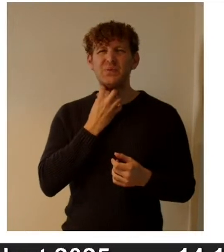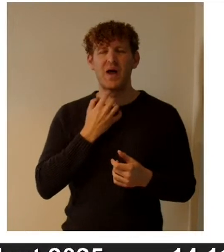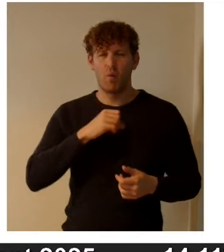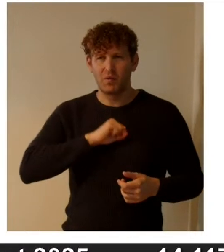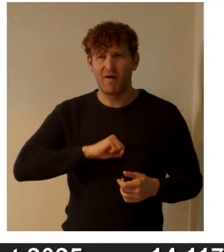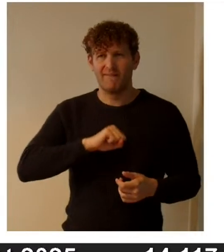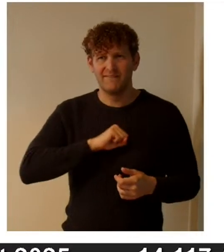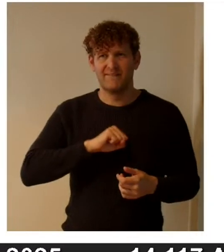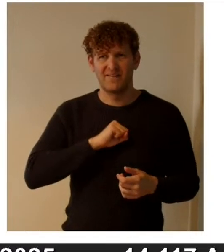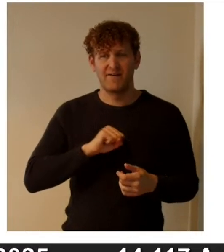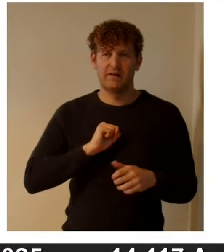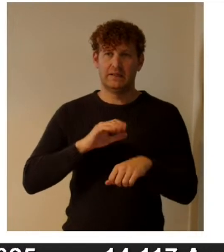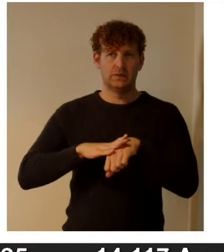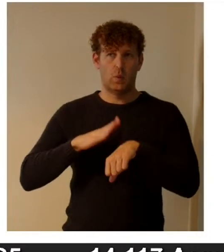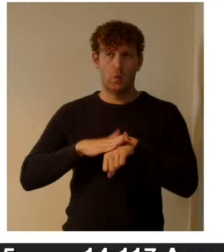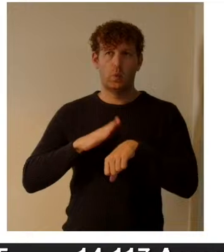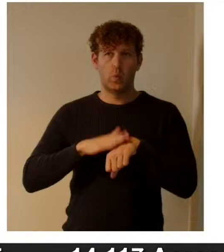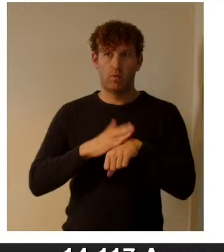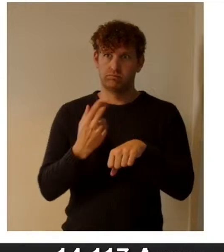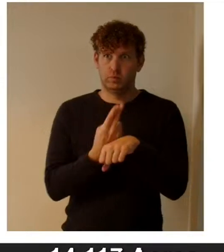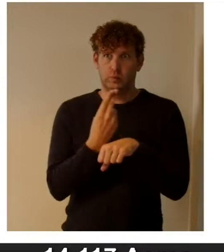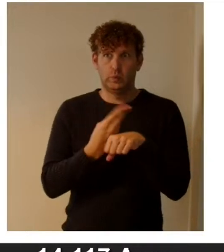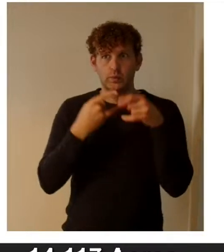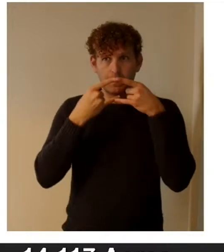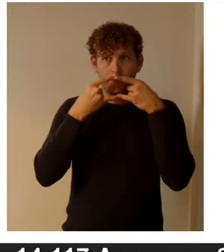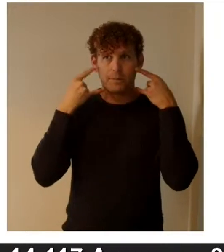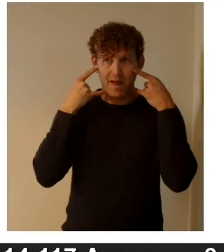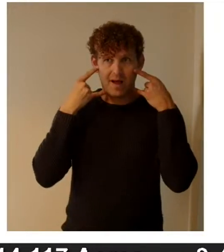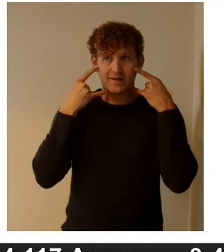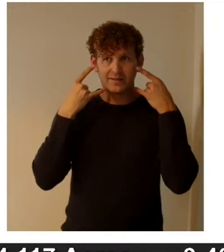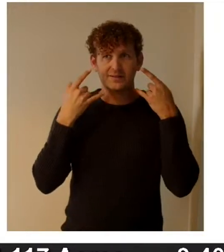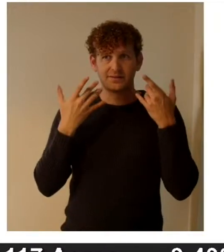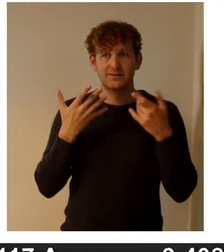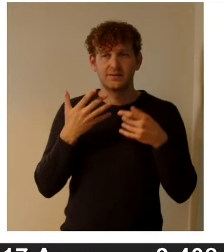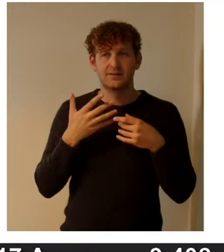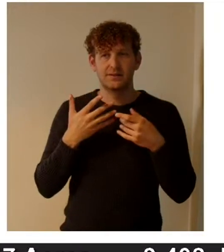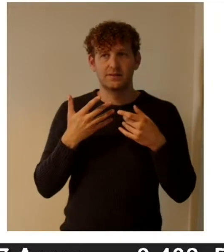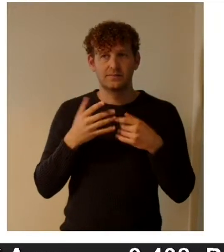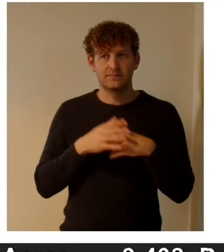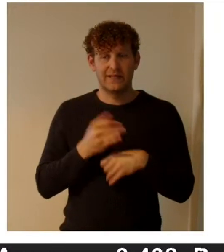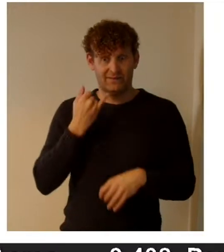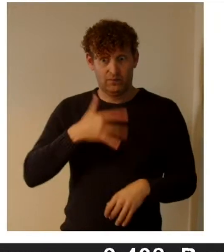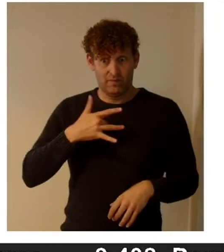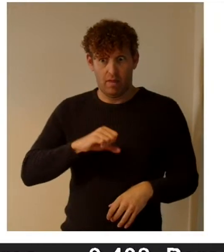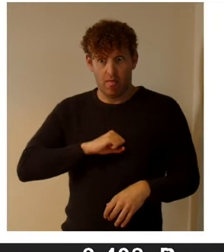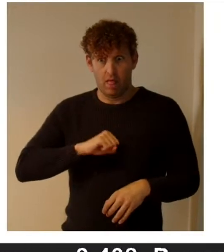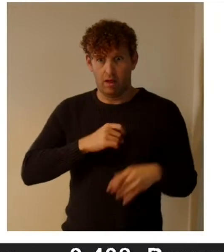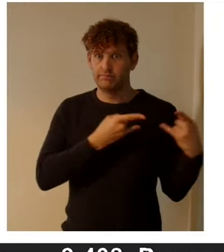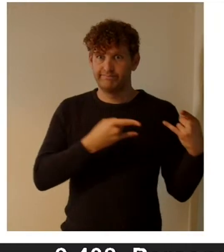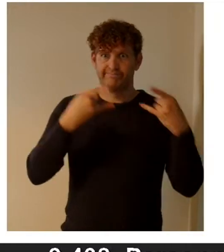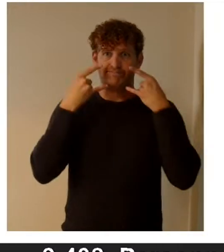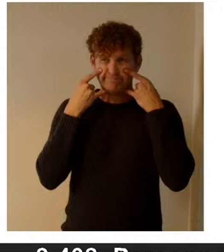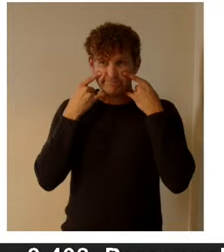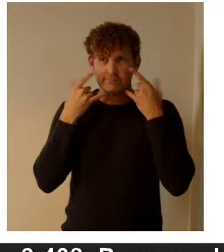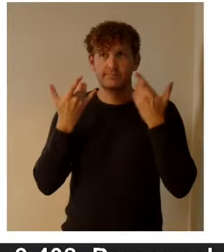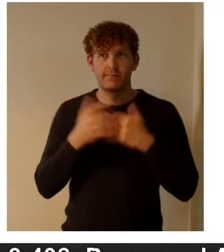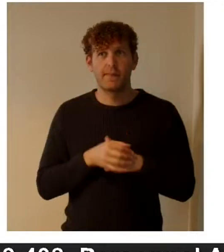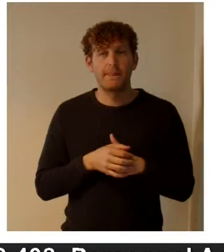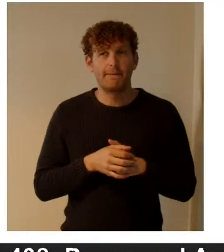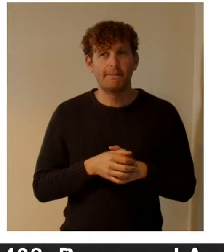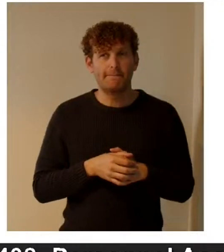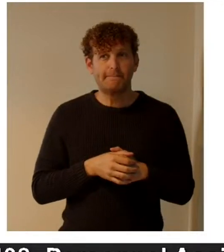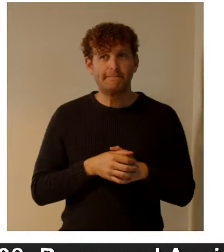That's, if you take it off and you're still doing that, put it back on and remove yourself from the area would be my recommendation. The other one